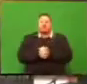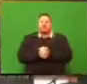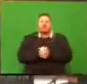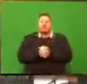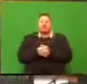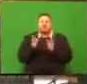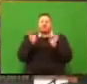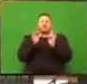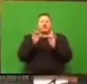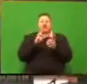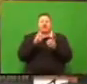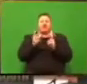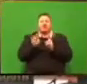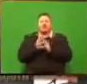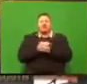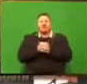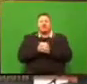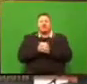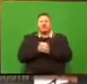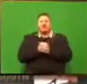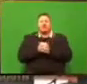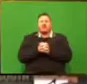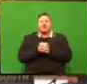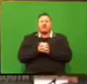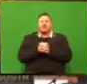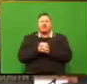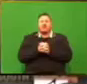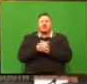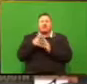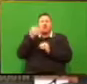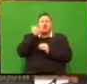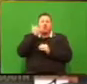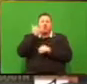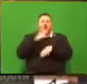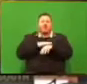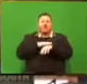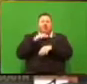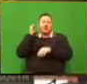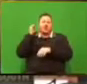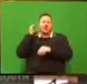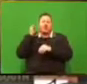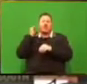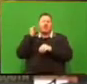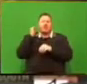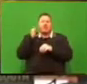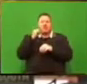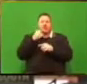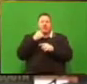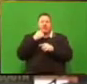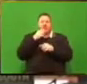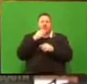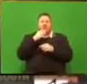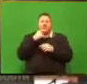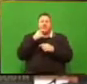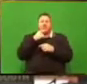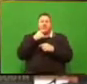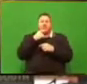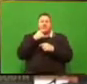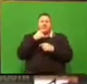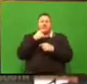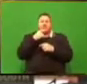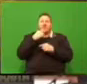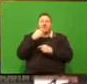Nothing has changed fundamentally since Thabo Mbeki made those remarks. My question to